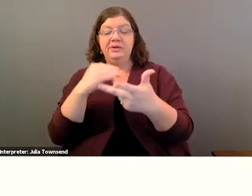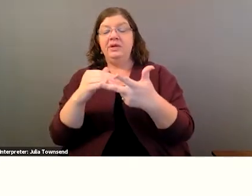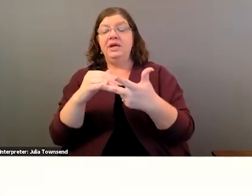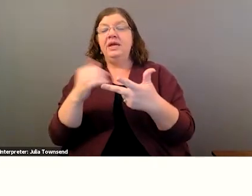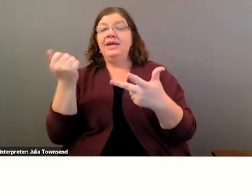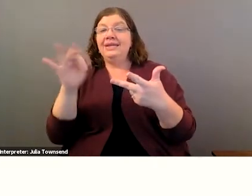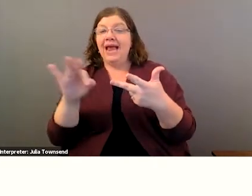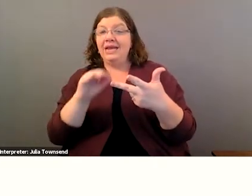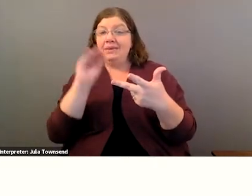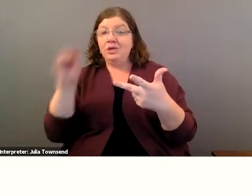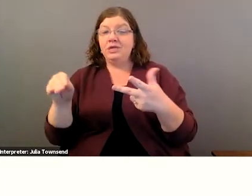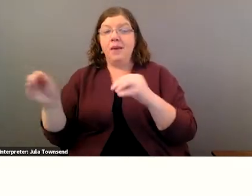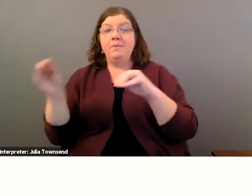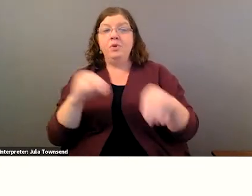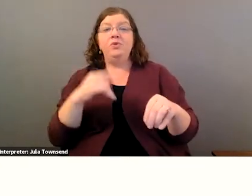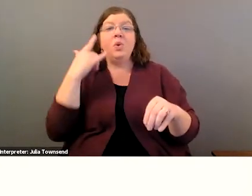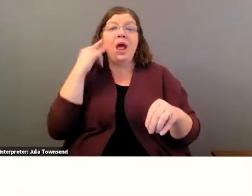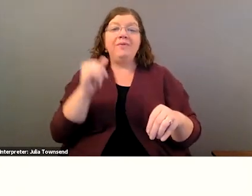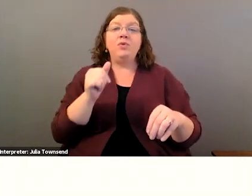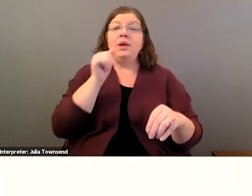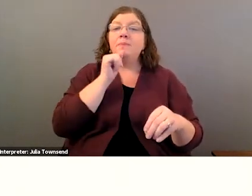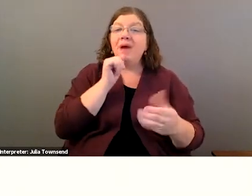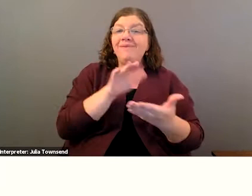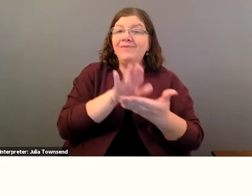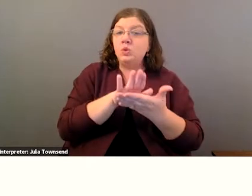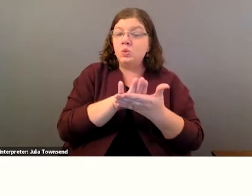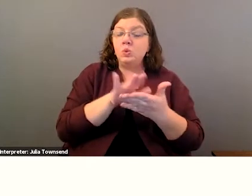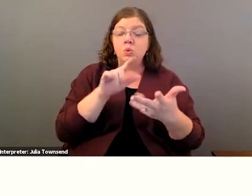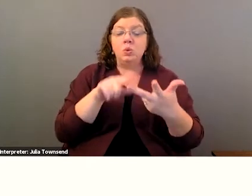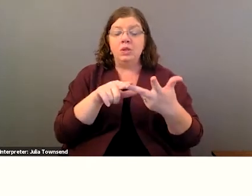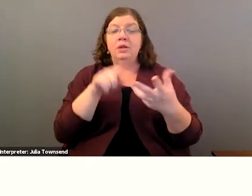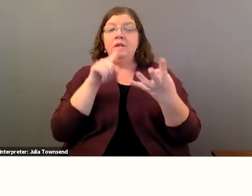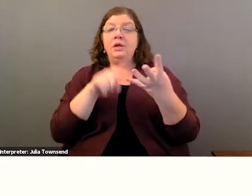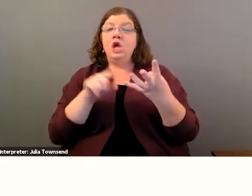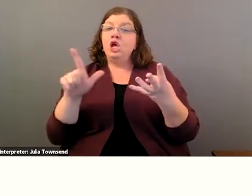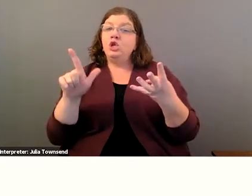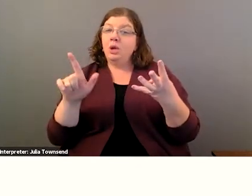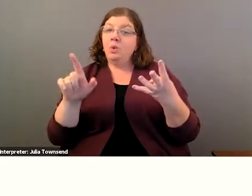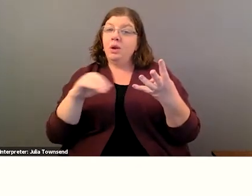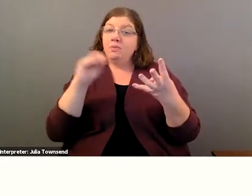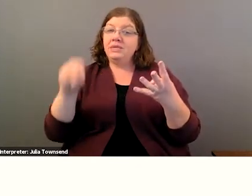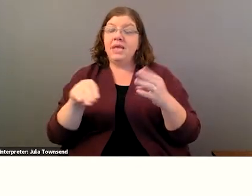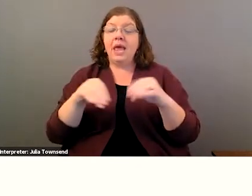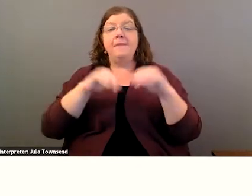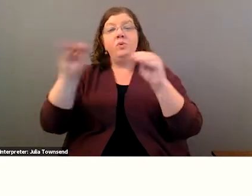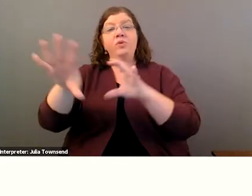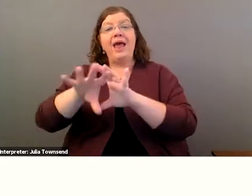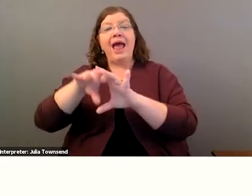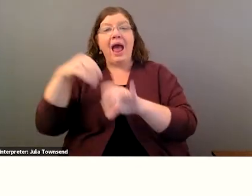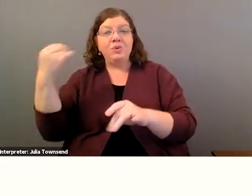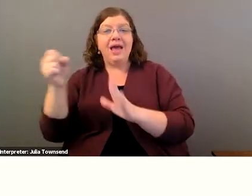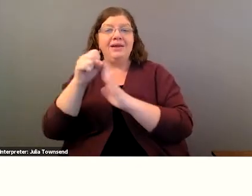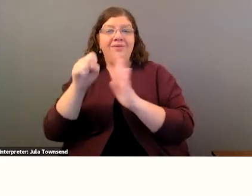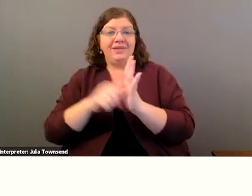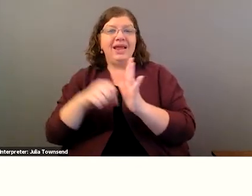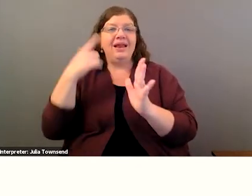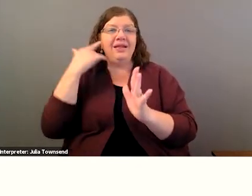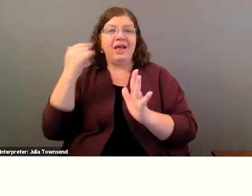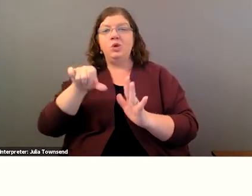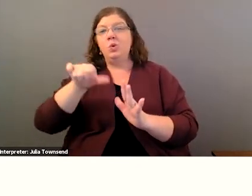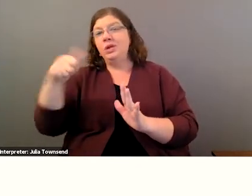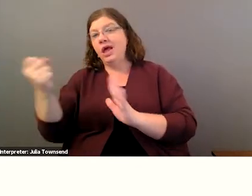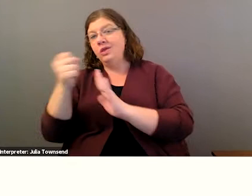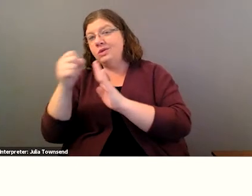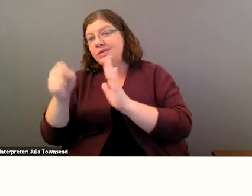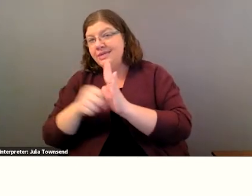19% moved to a California private school, and 21% moved outside of California to another state